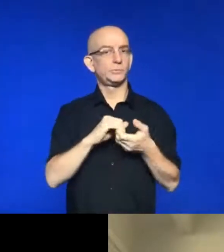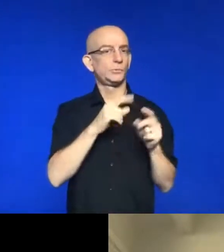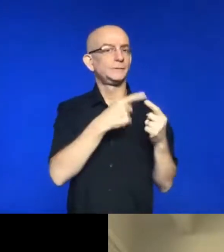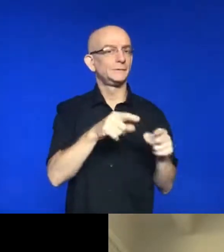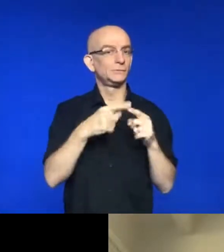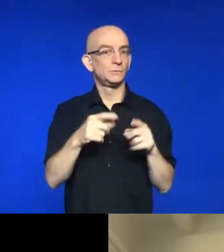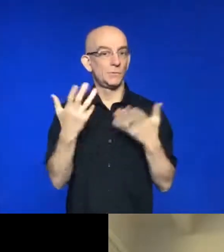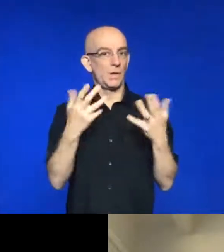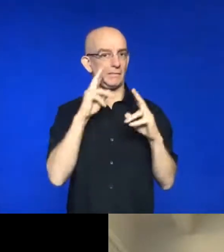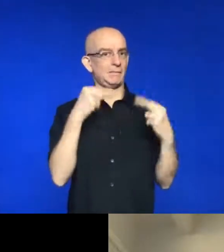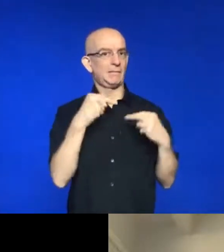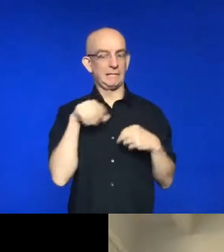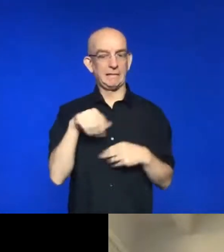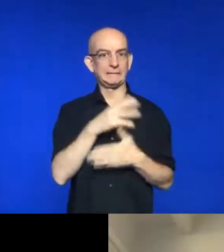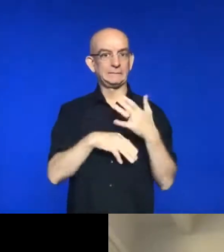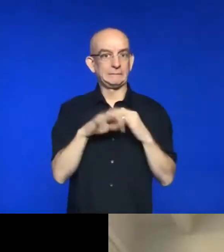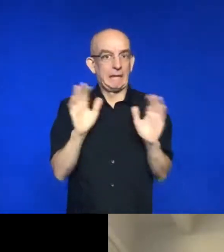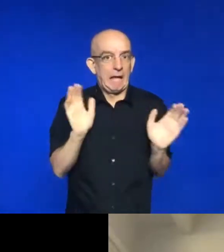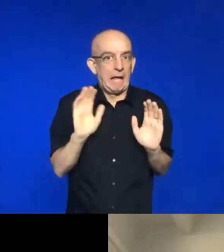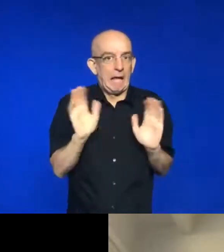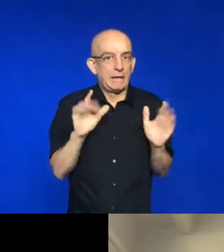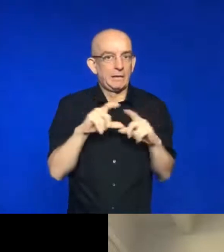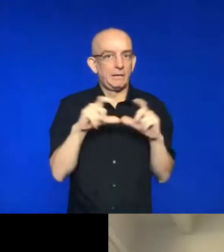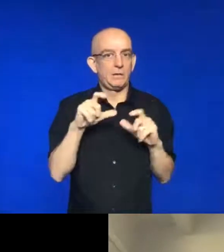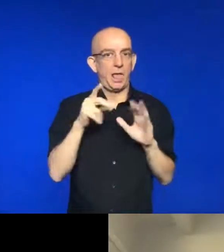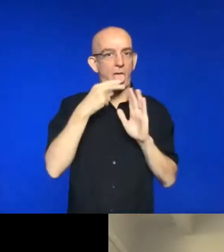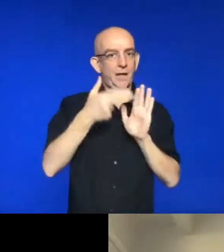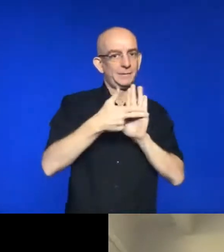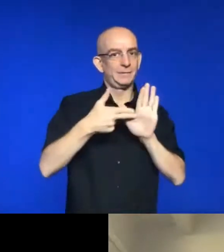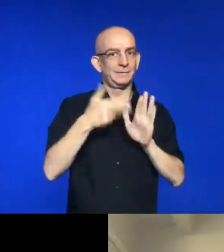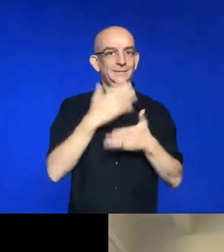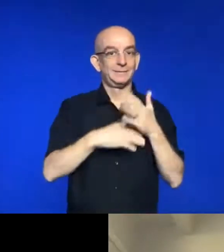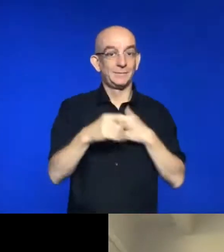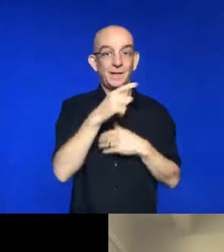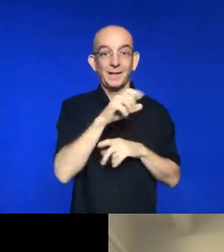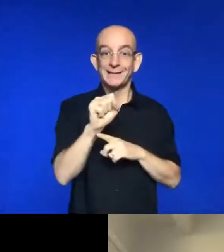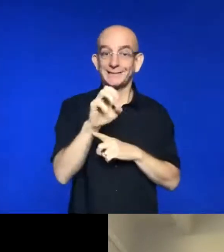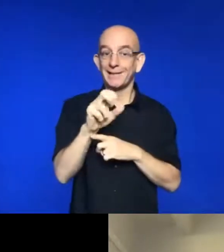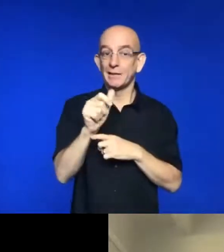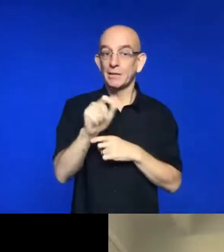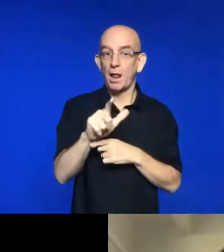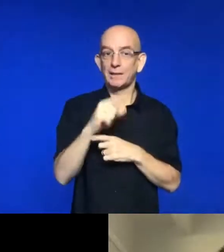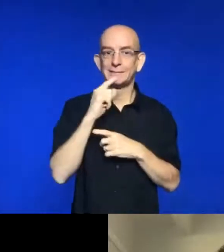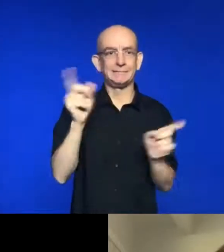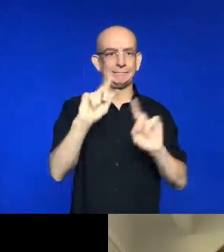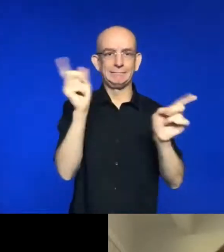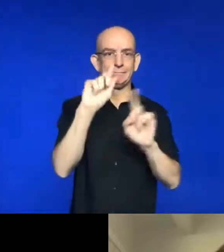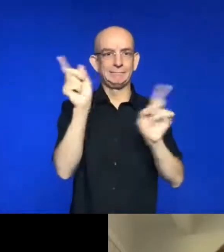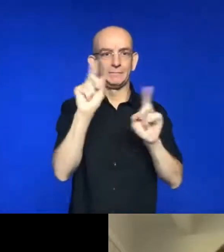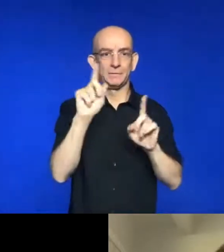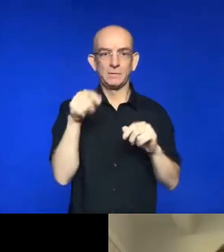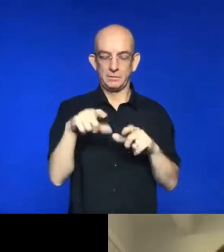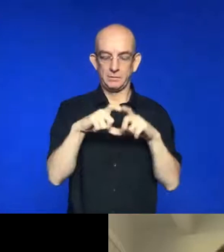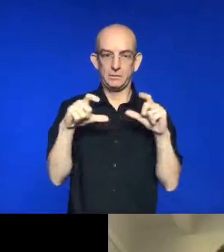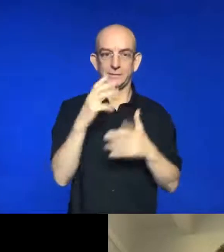are disabled. We want a disability, we want an equal opportunity card because we have the right to equal opportunities. And this card should